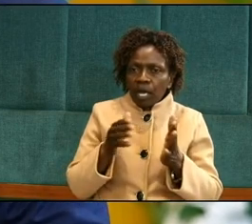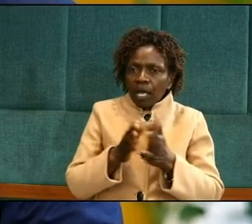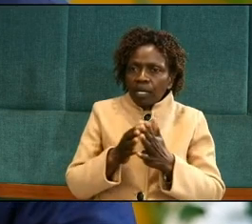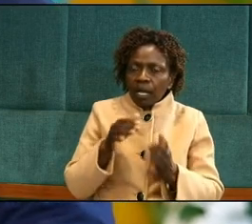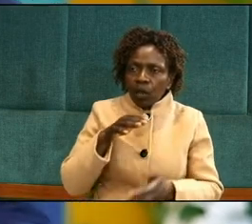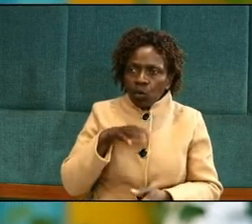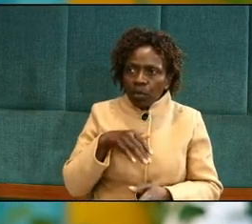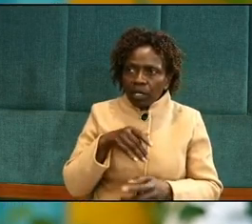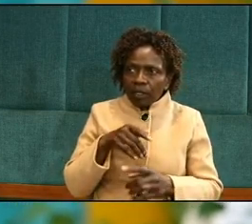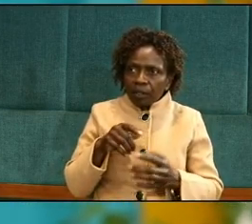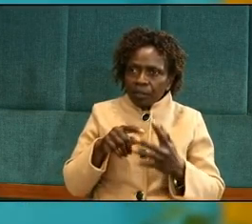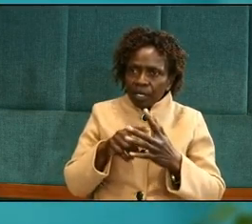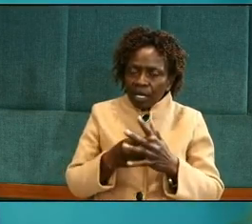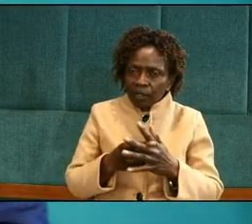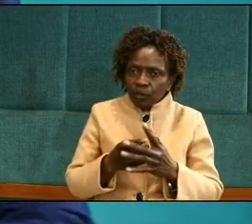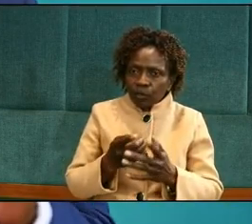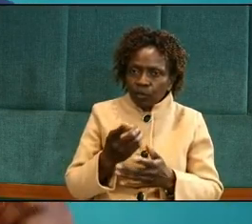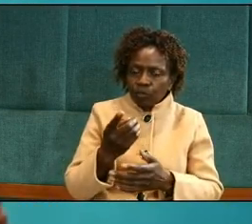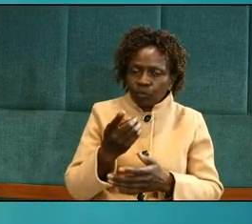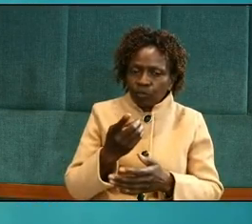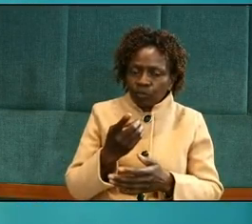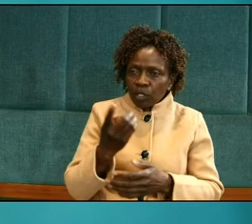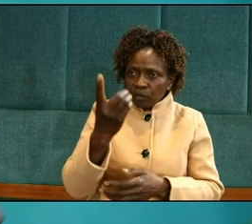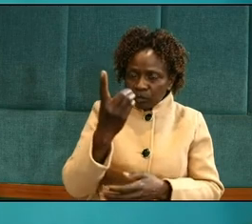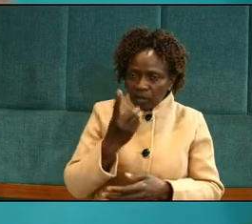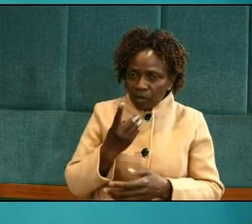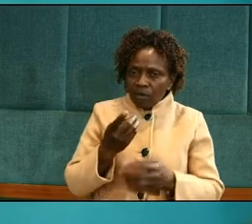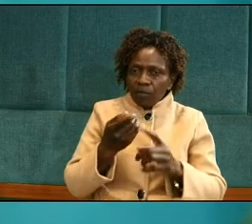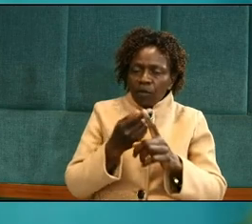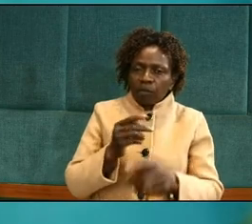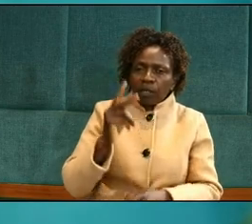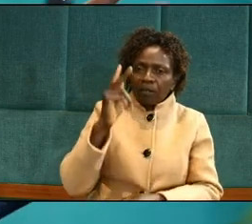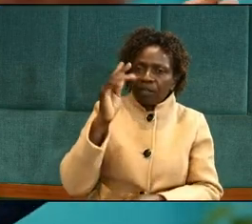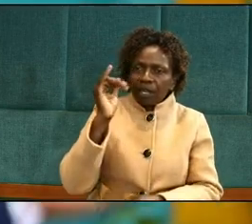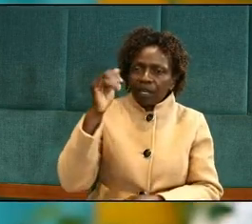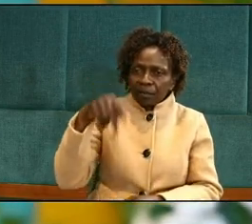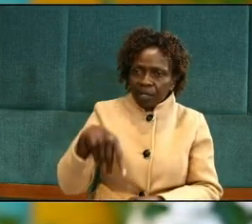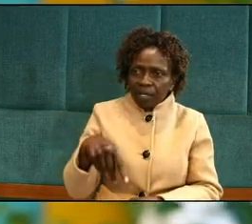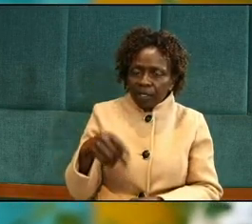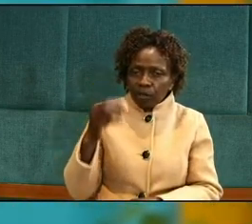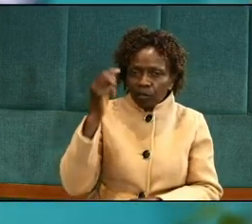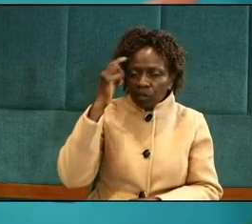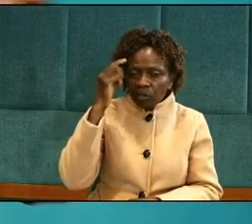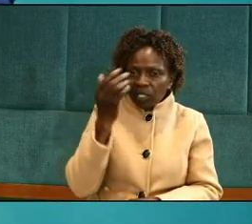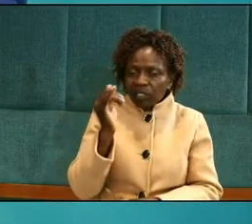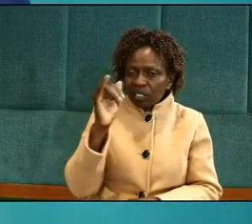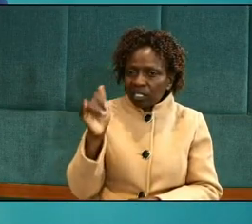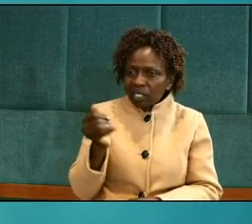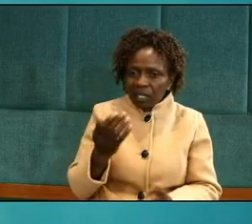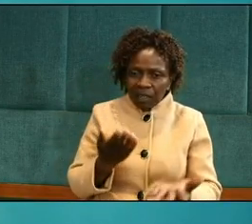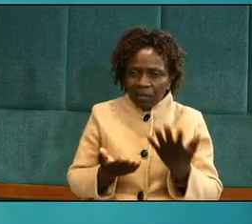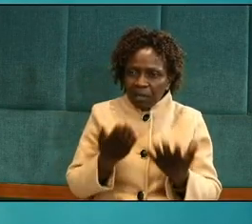woman began to descend from the VIP. We thought she was just